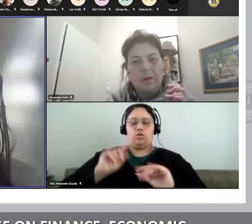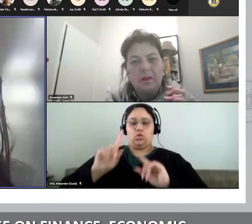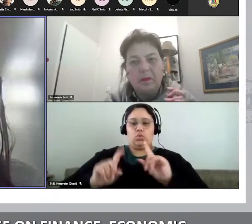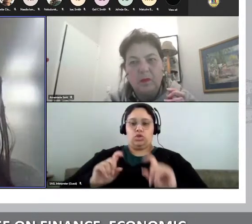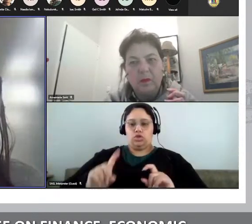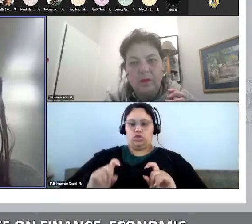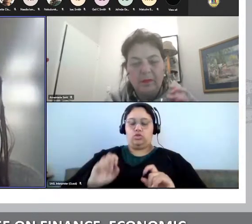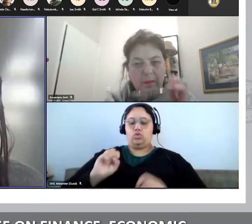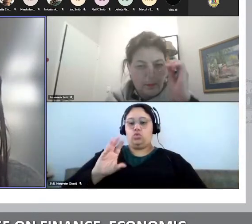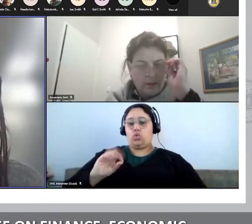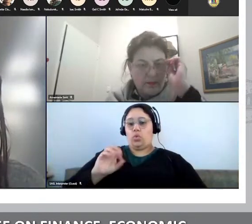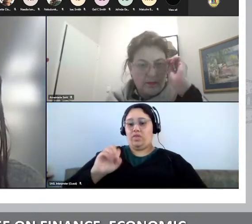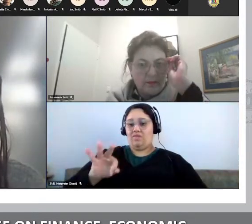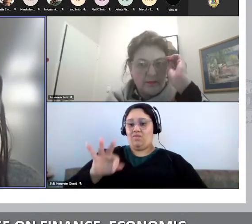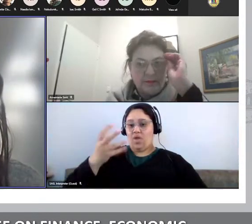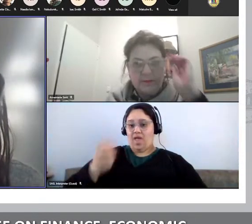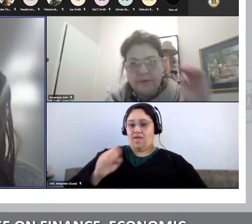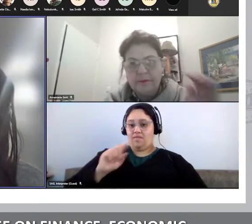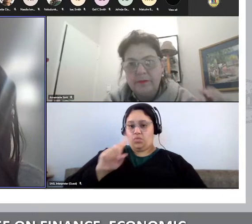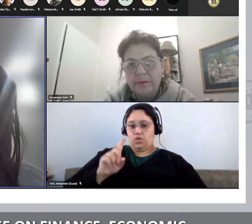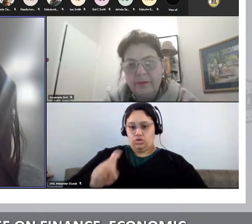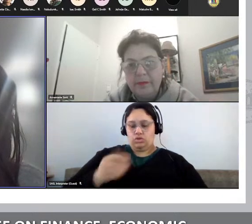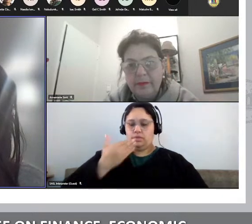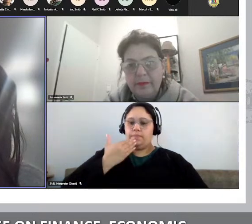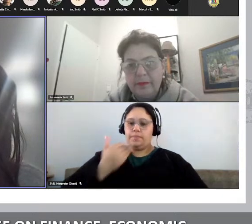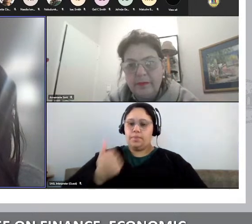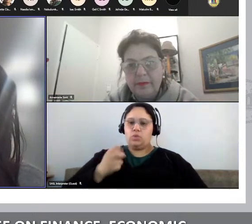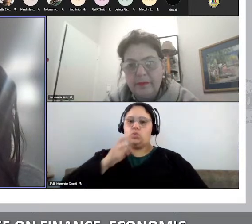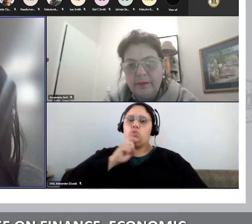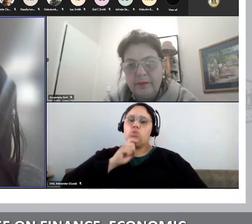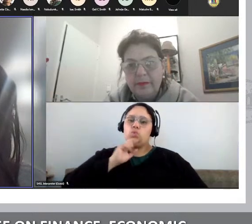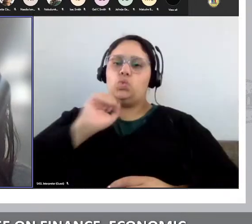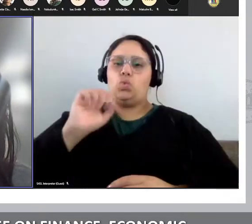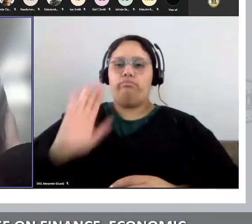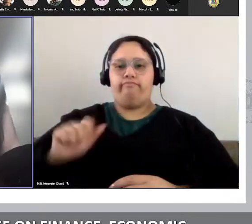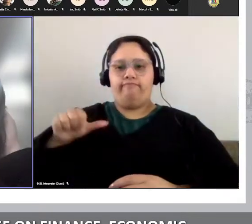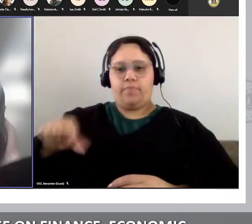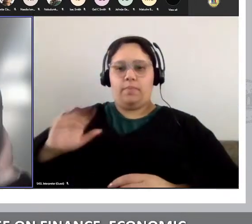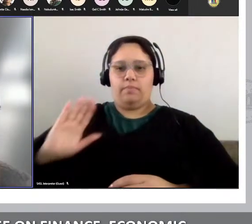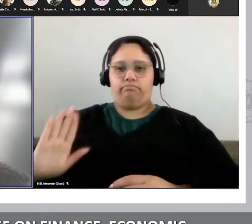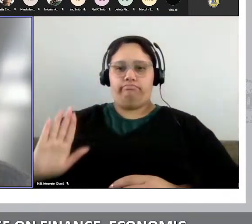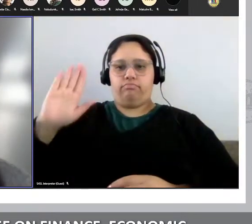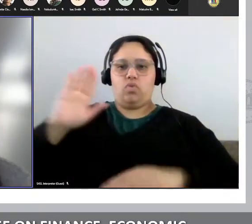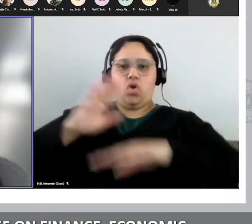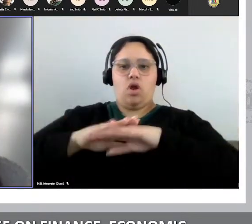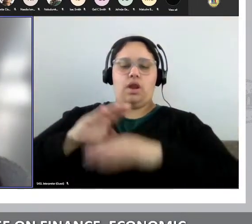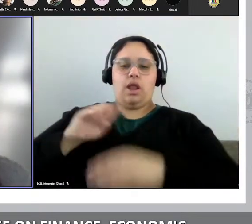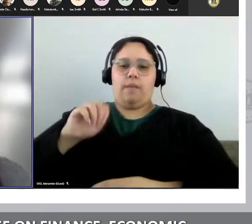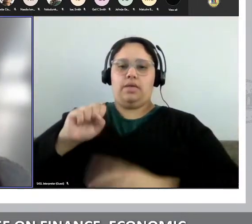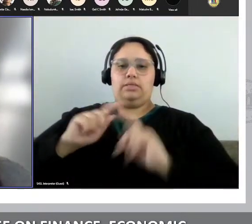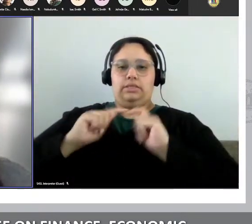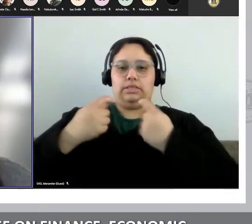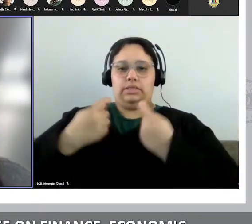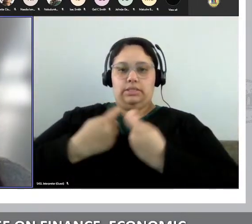questions. So should you have any questions, please use the raise hand function on Microsoft Teams, and we'll